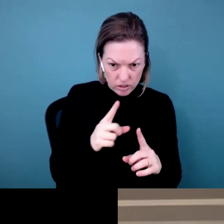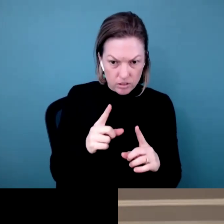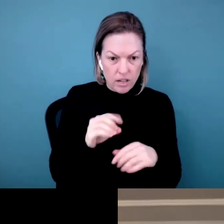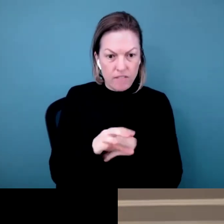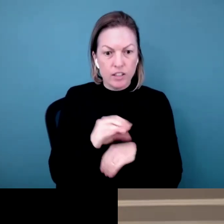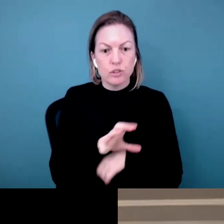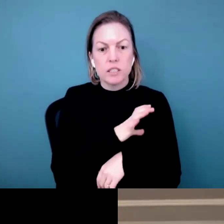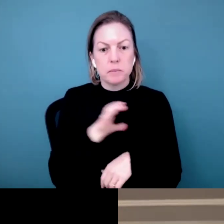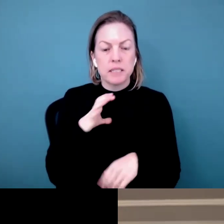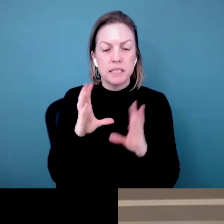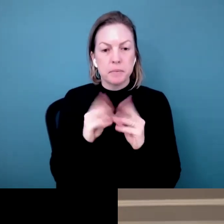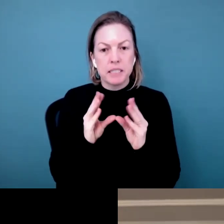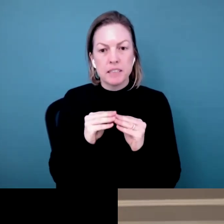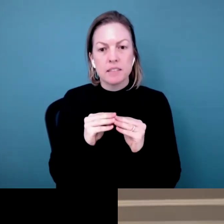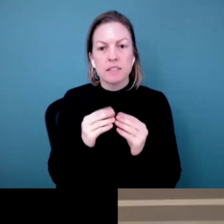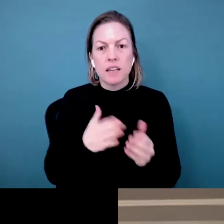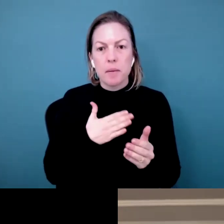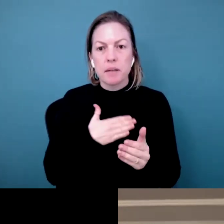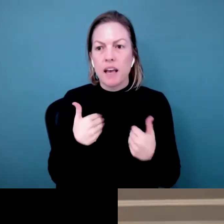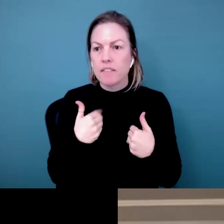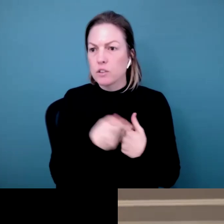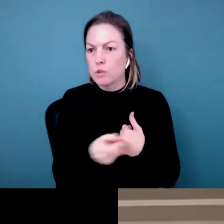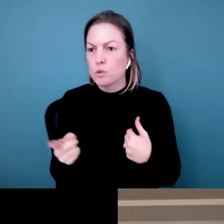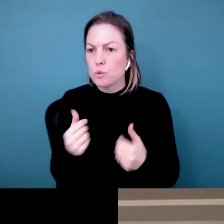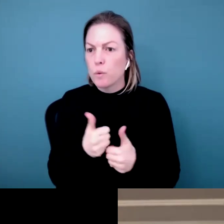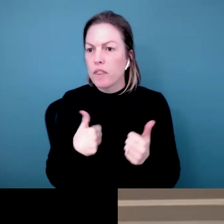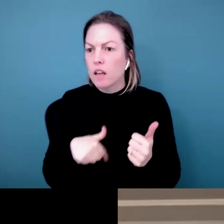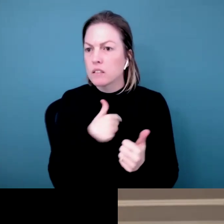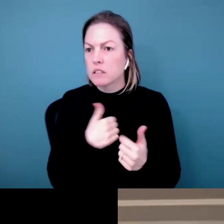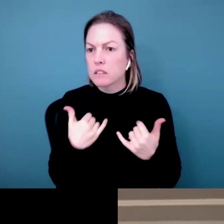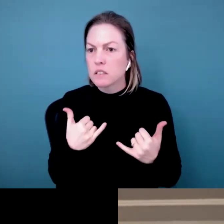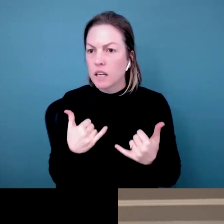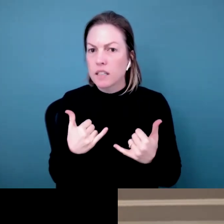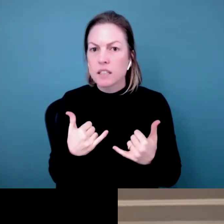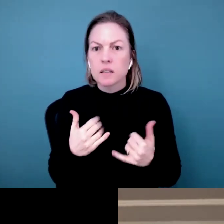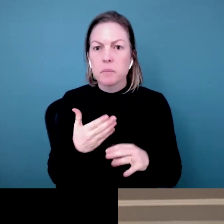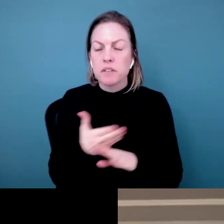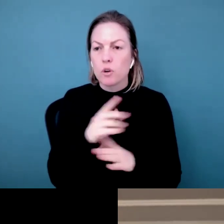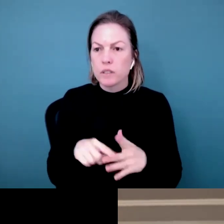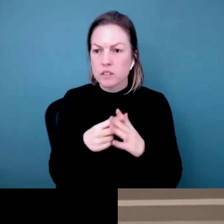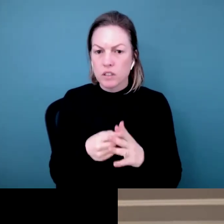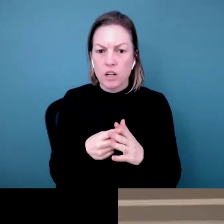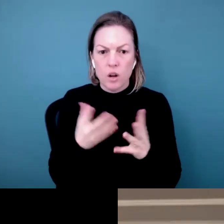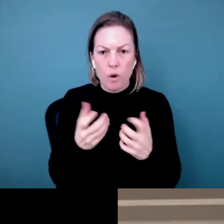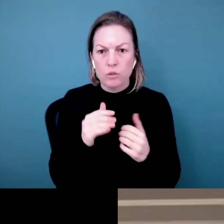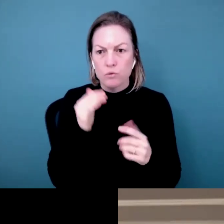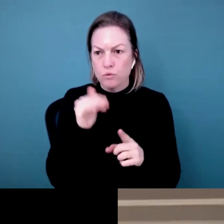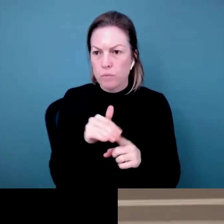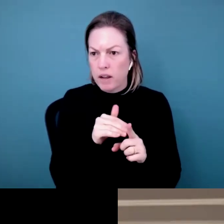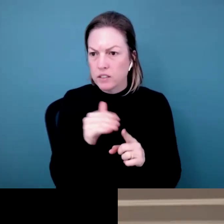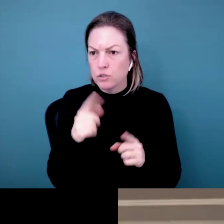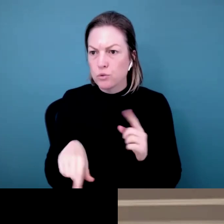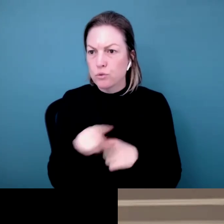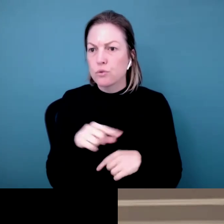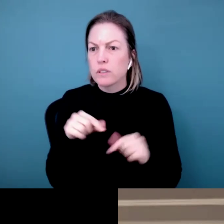meeting. We're glad to have you with us today. Before we begin, I want to remind everyone that